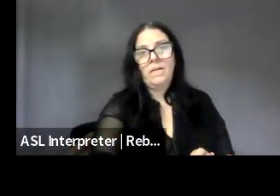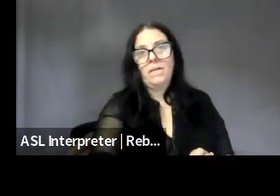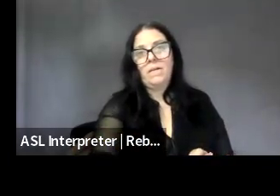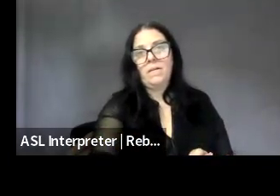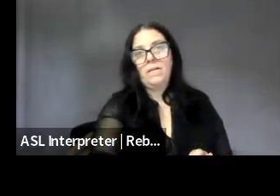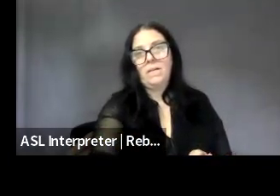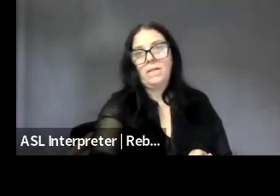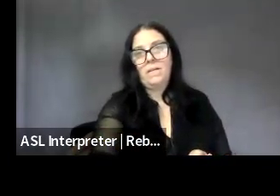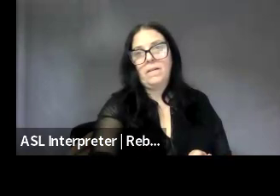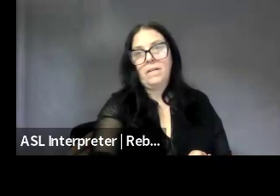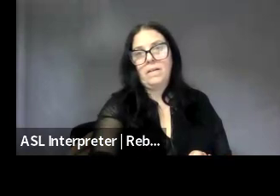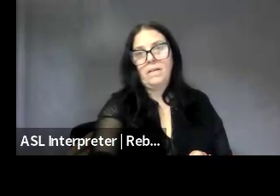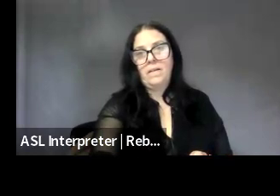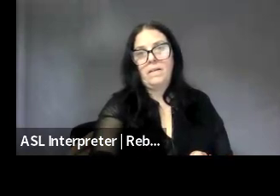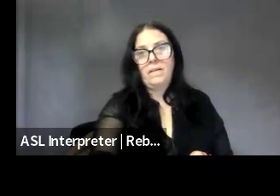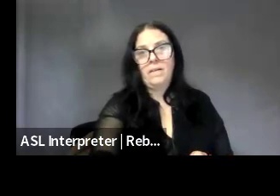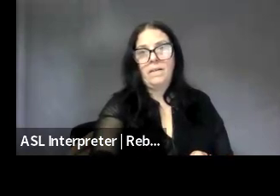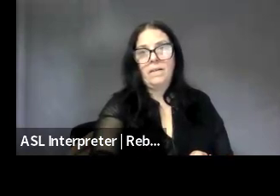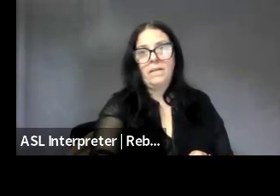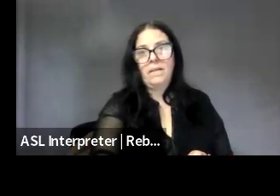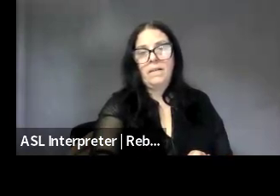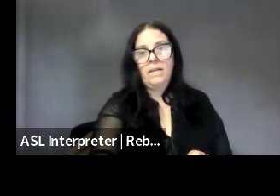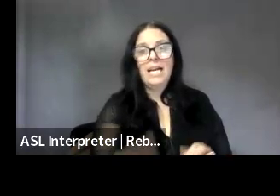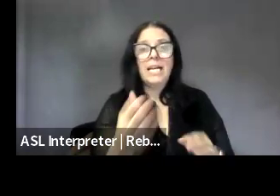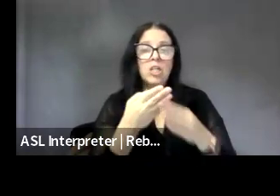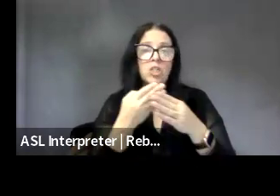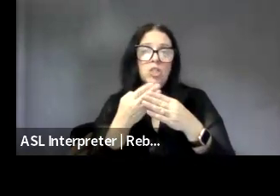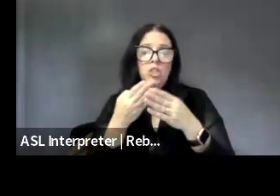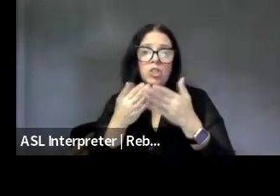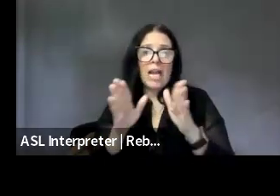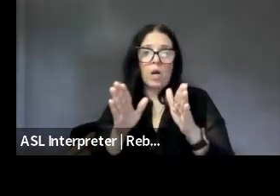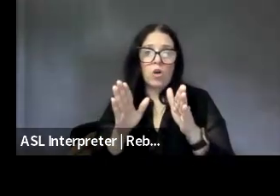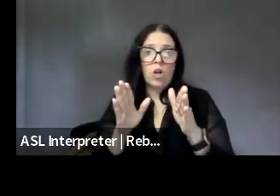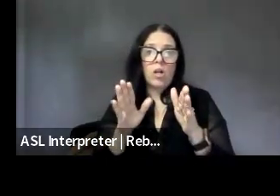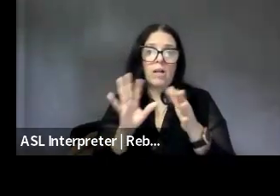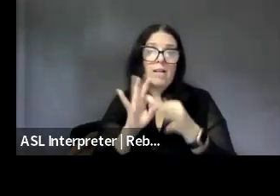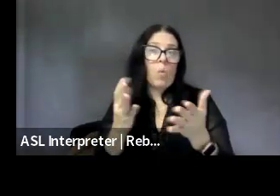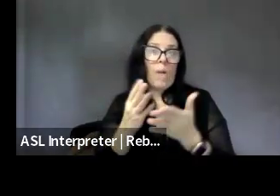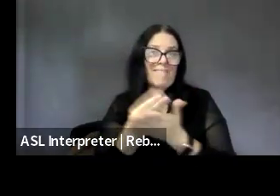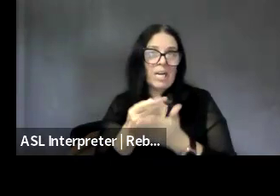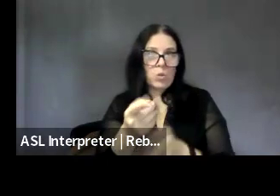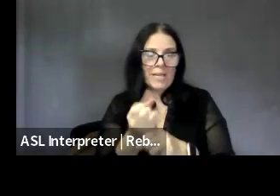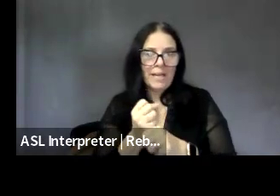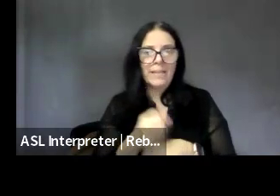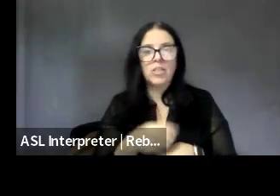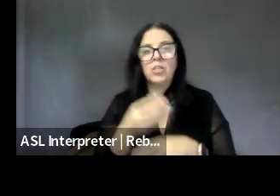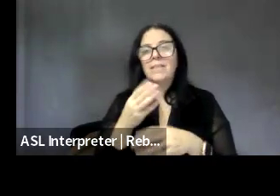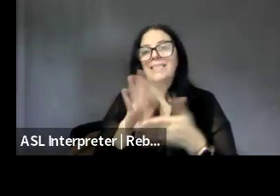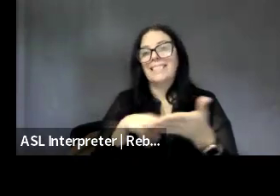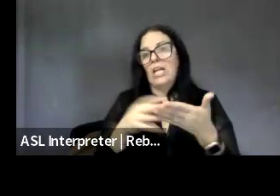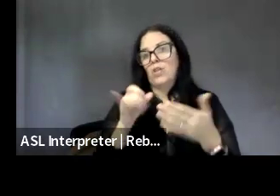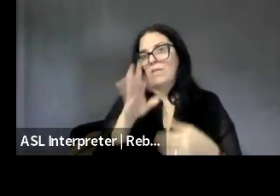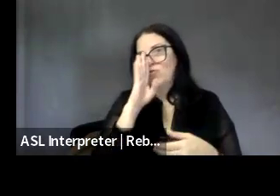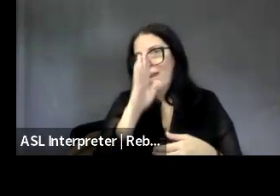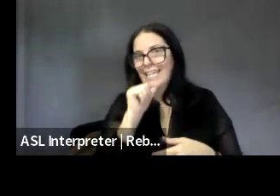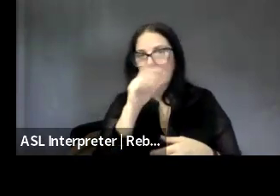federal funding you receive, a schedule of your payroll and related costs, a schedule of direct and indirect